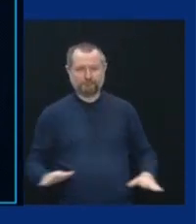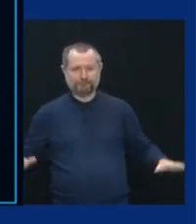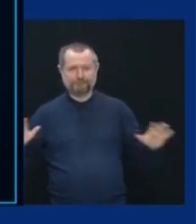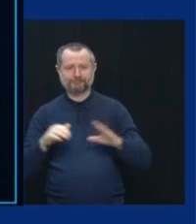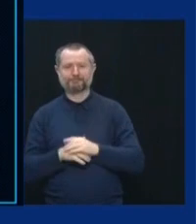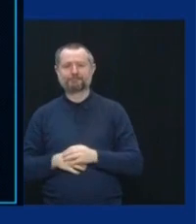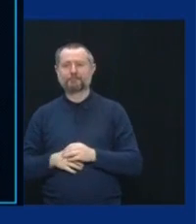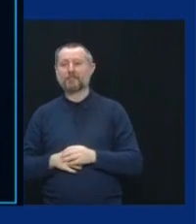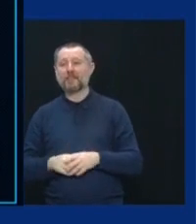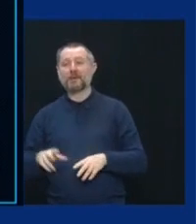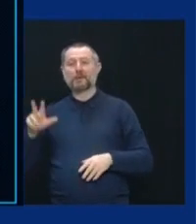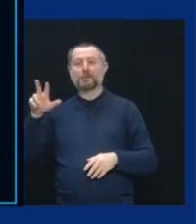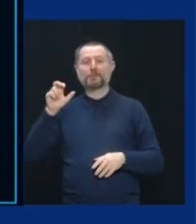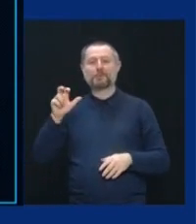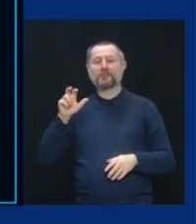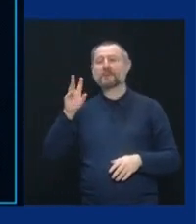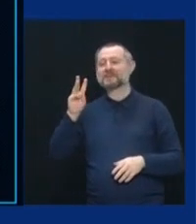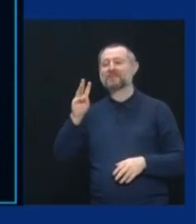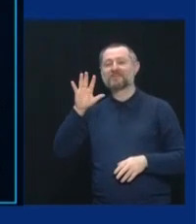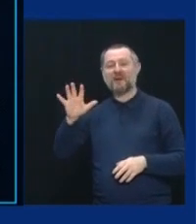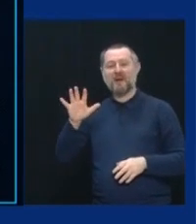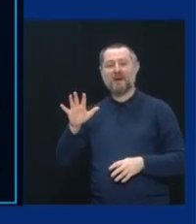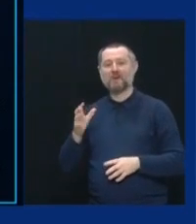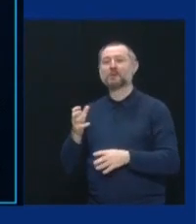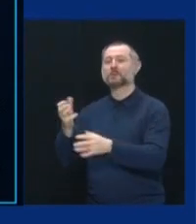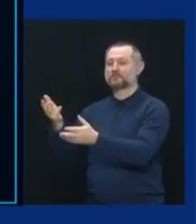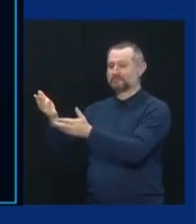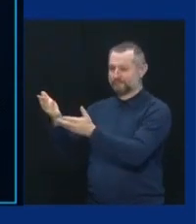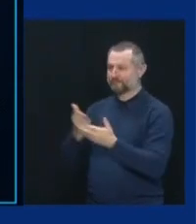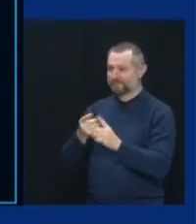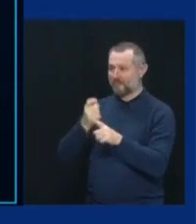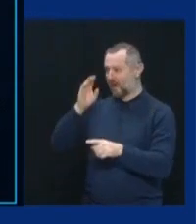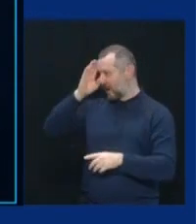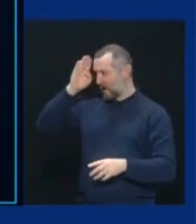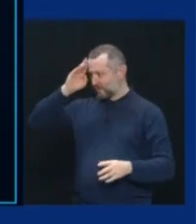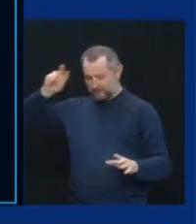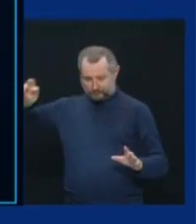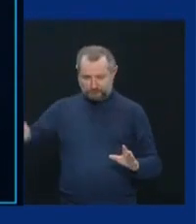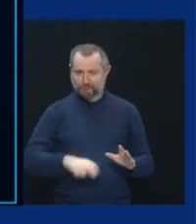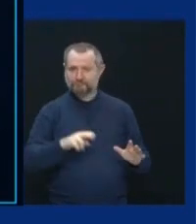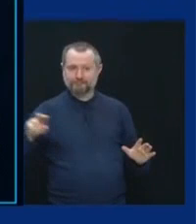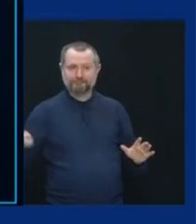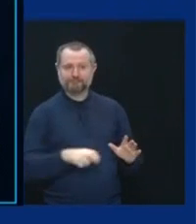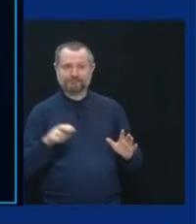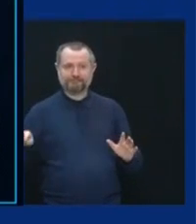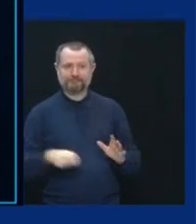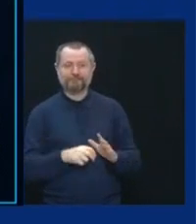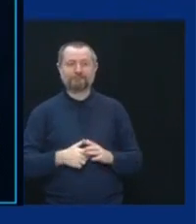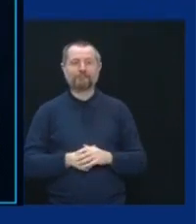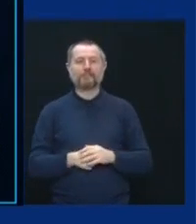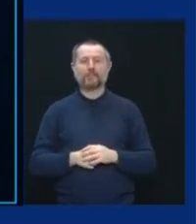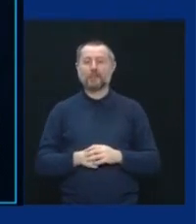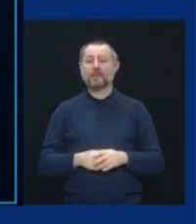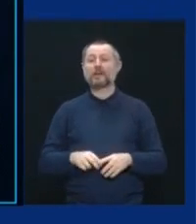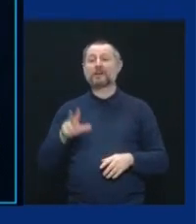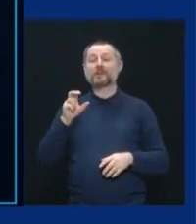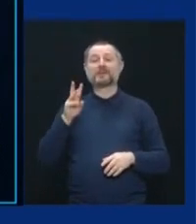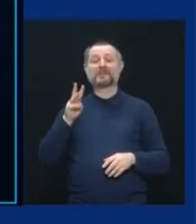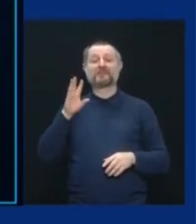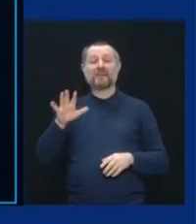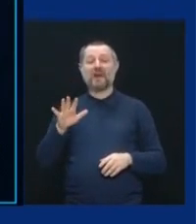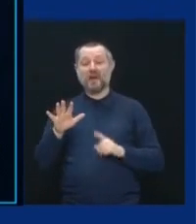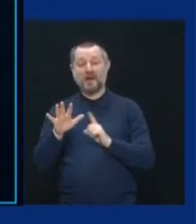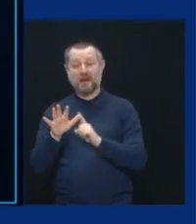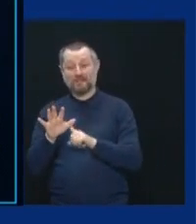state. 365 received a person from a hospital. Of the 365